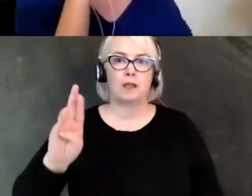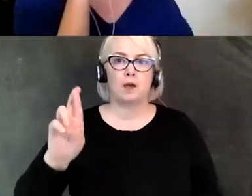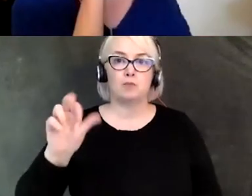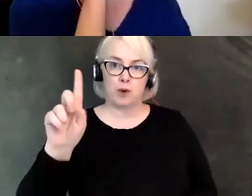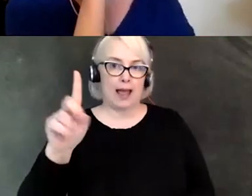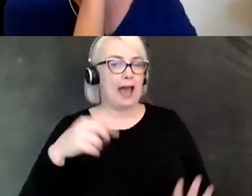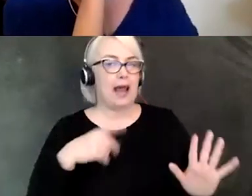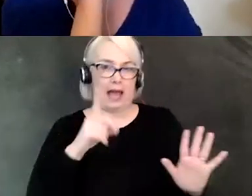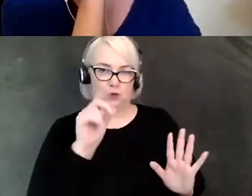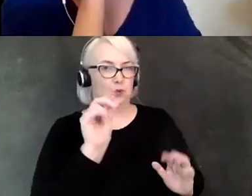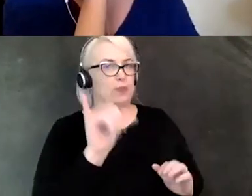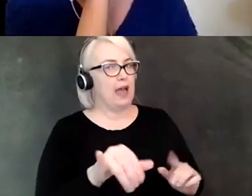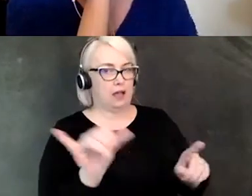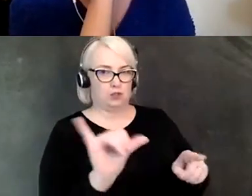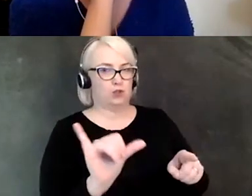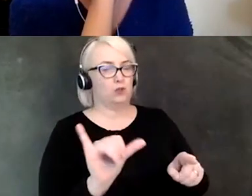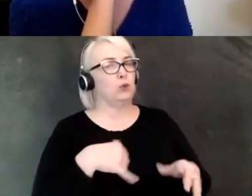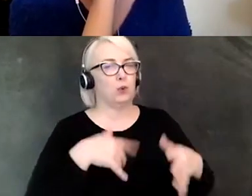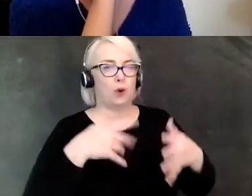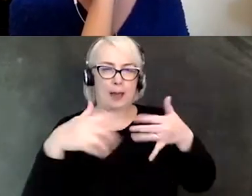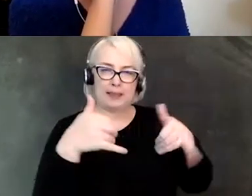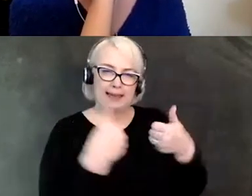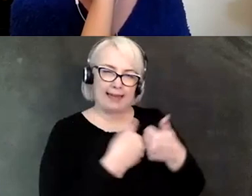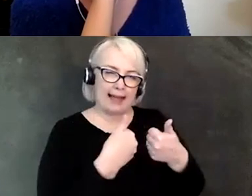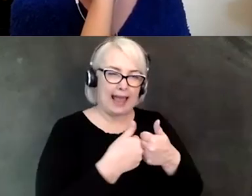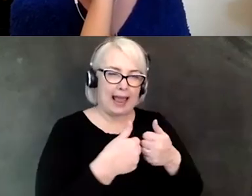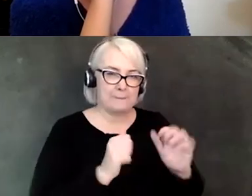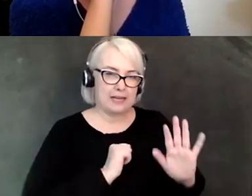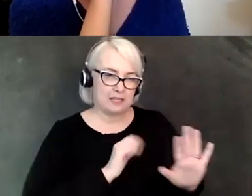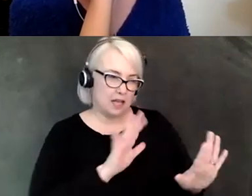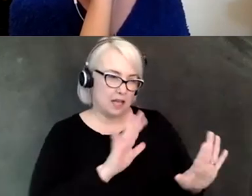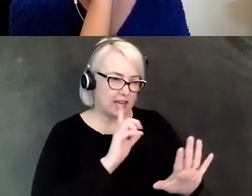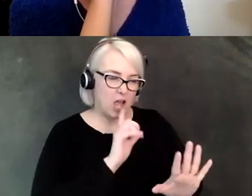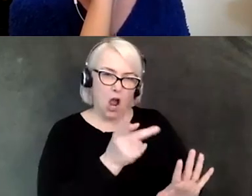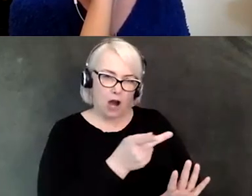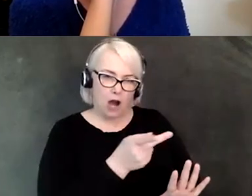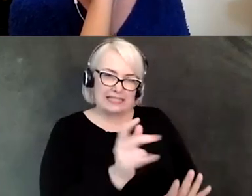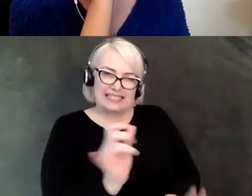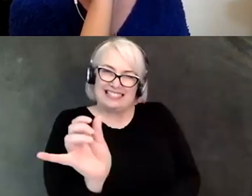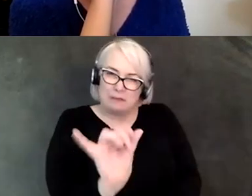these two names too similar? Am I going to differentiate these two people? I'm always playing that game myself.